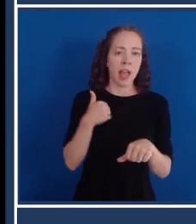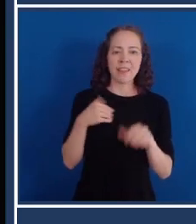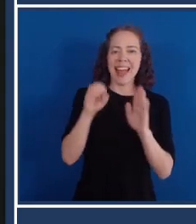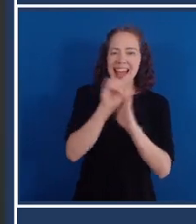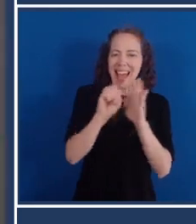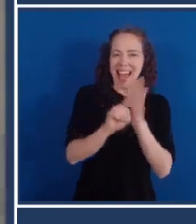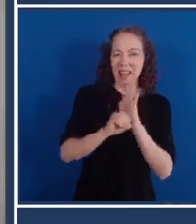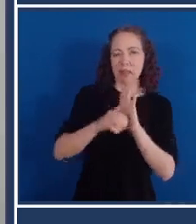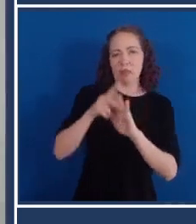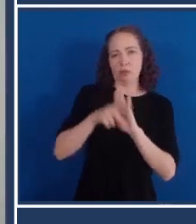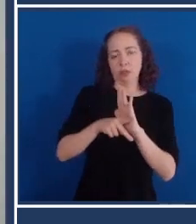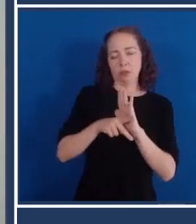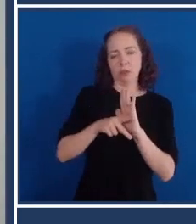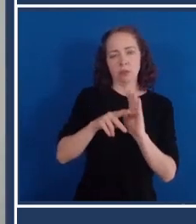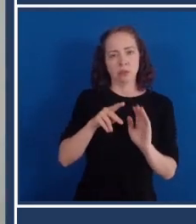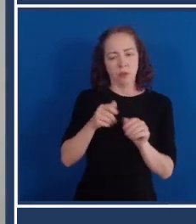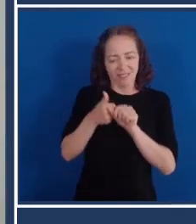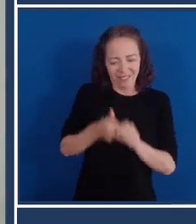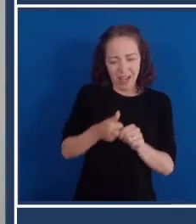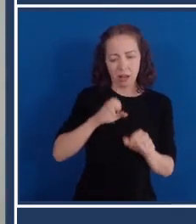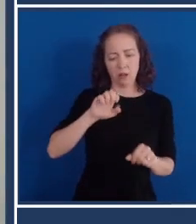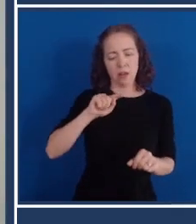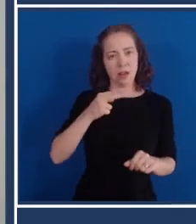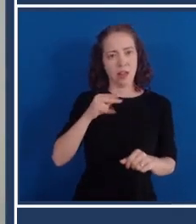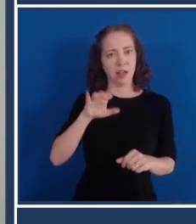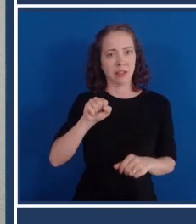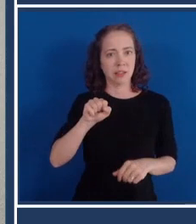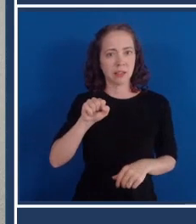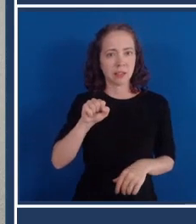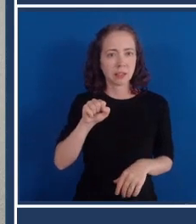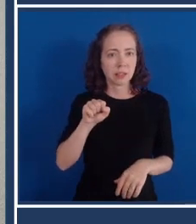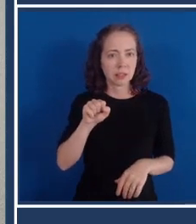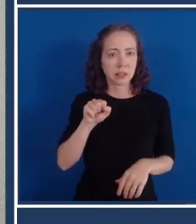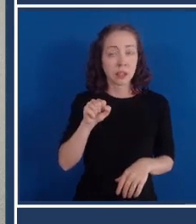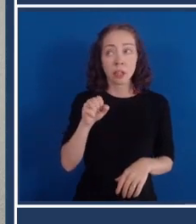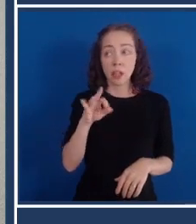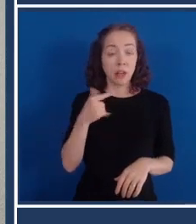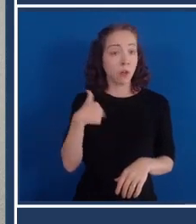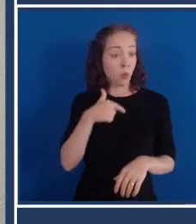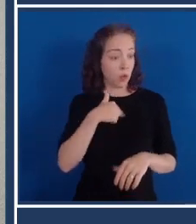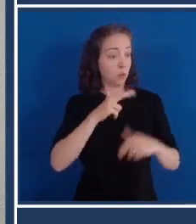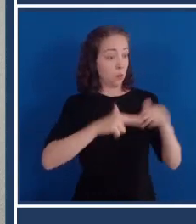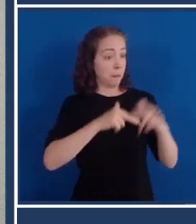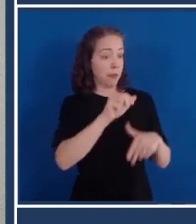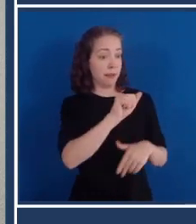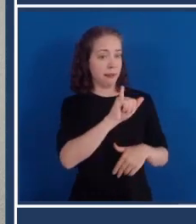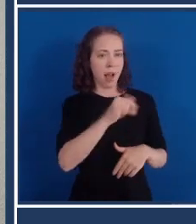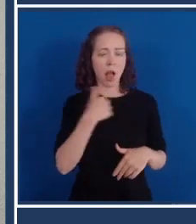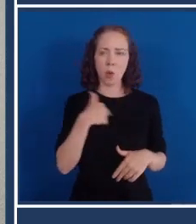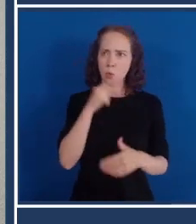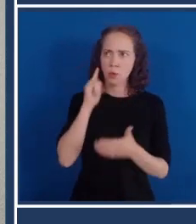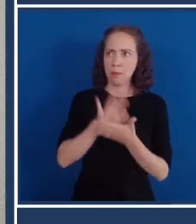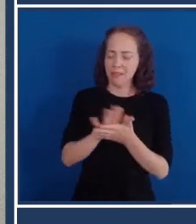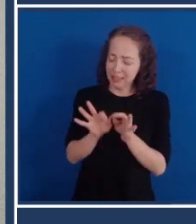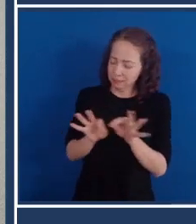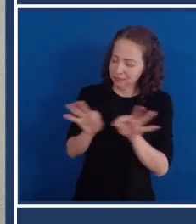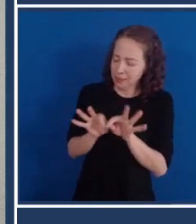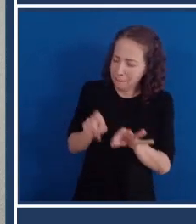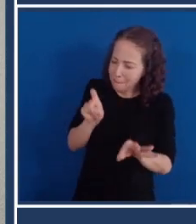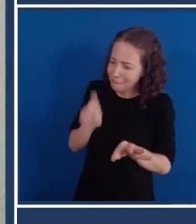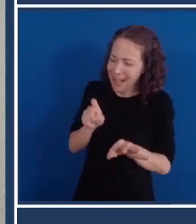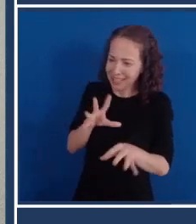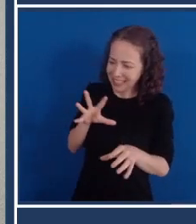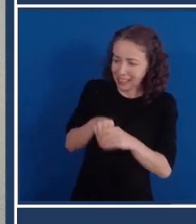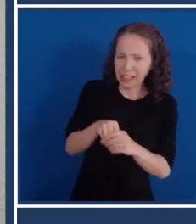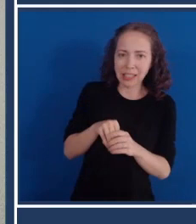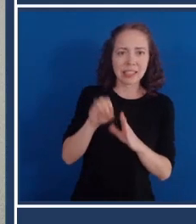ethical principles will be essential if we are going to be building AI systems that will be broadly accepted and